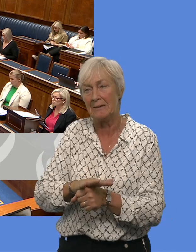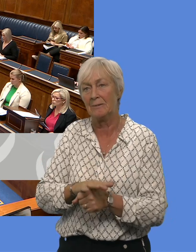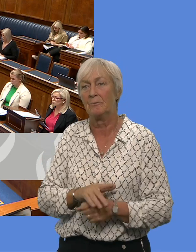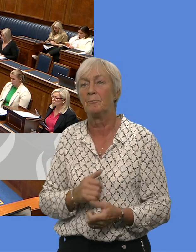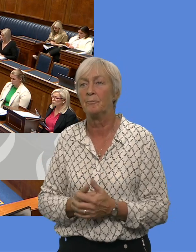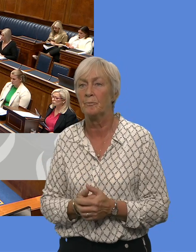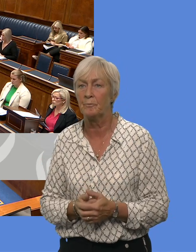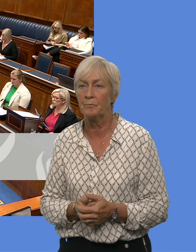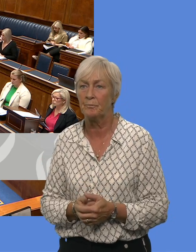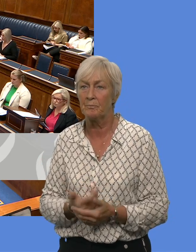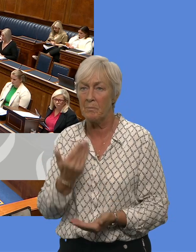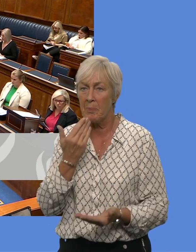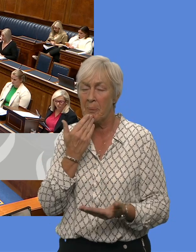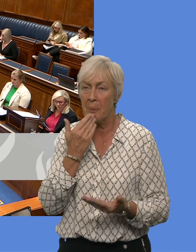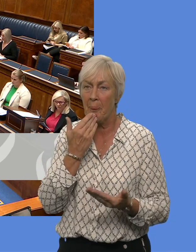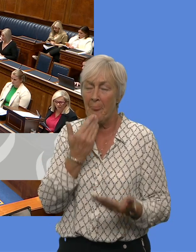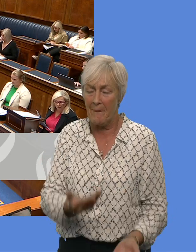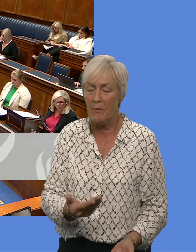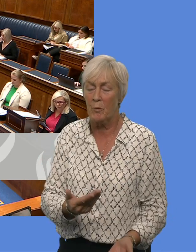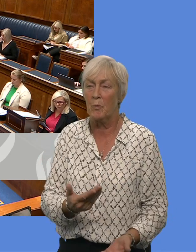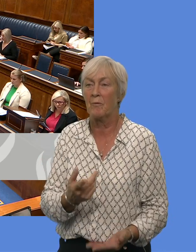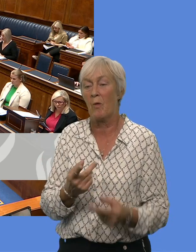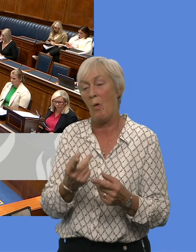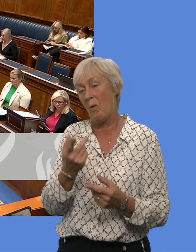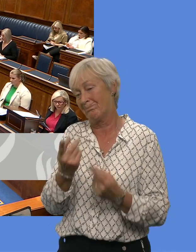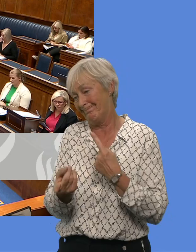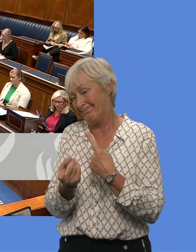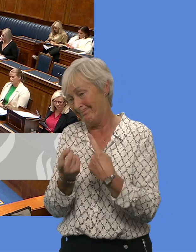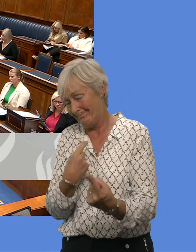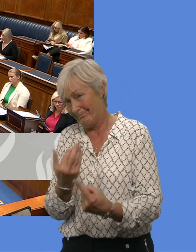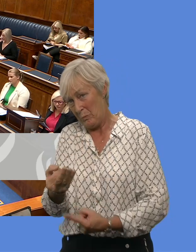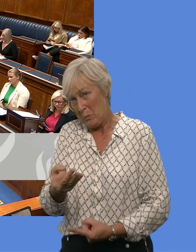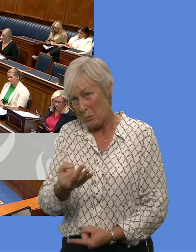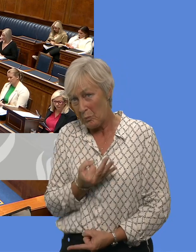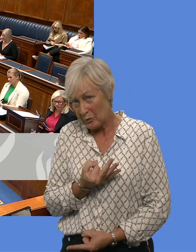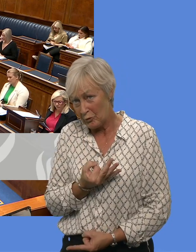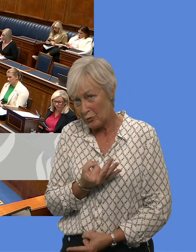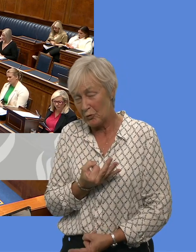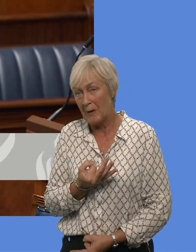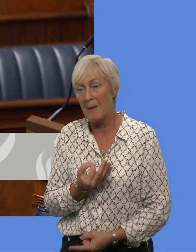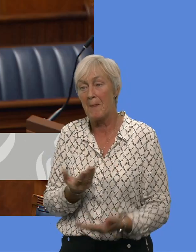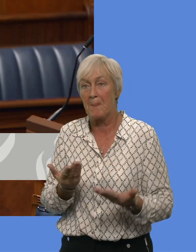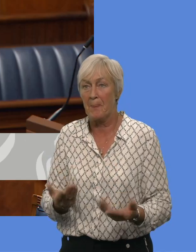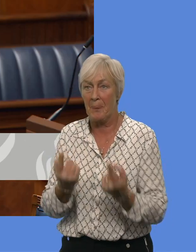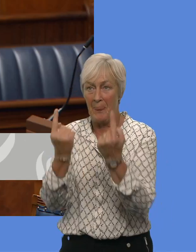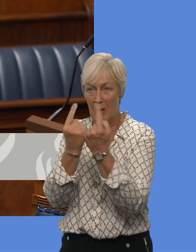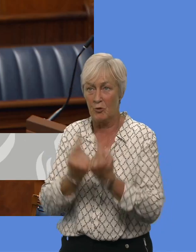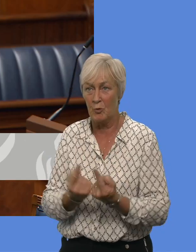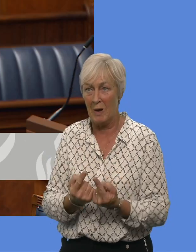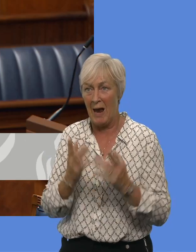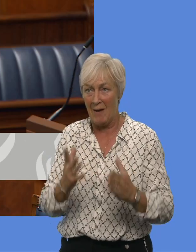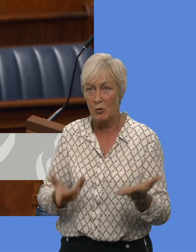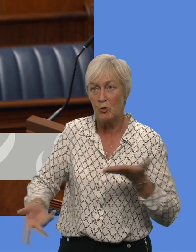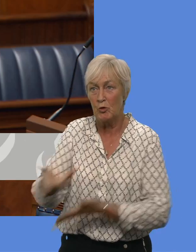Minister. Thank you, Mr. Speaker, and I thank the member for his question. This is an issue that will have to be